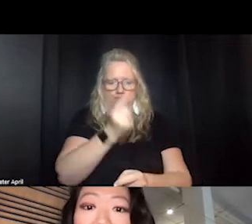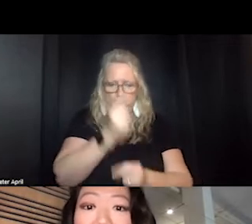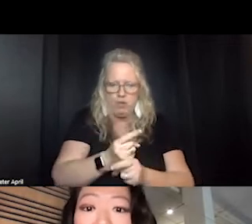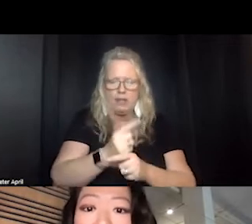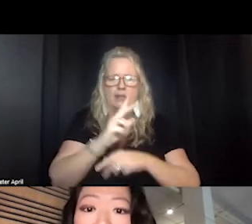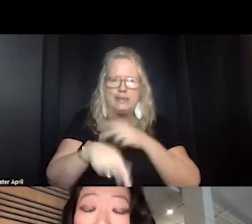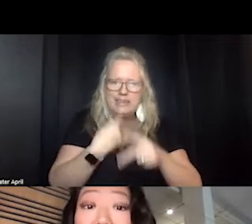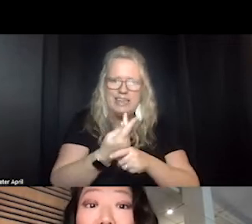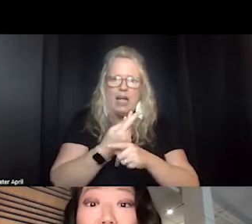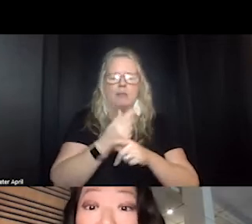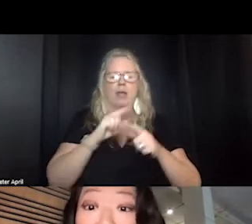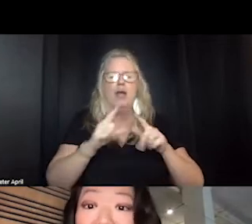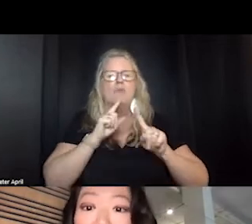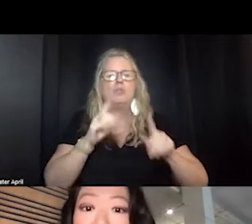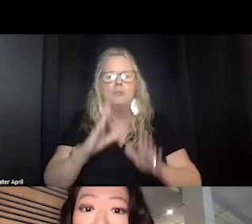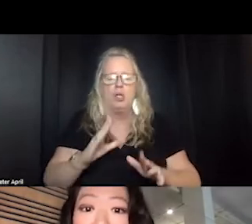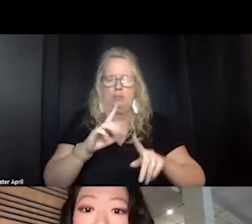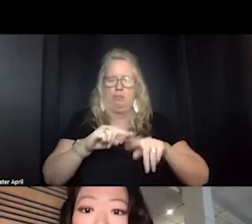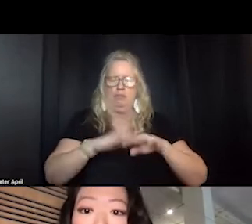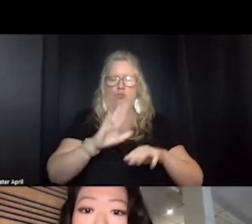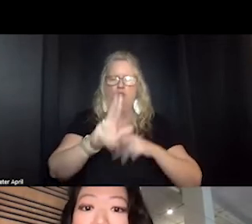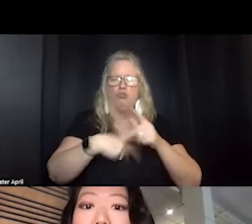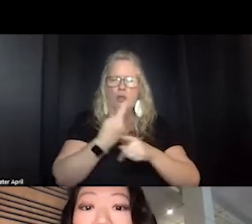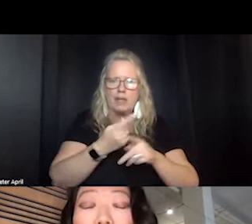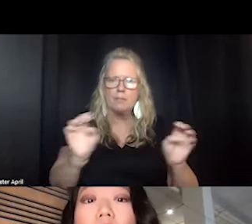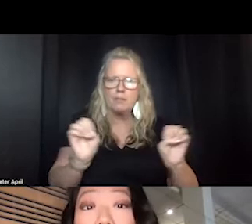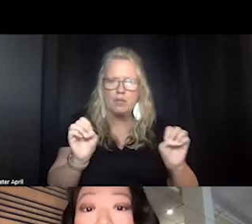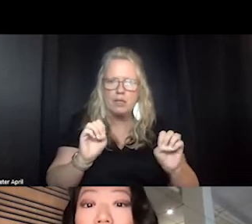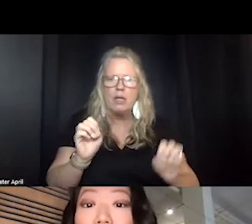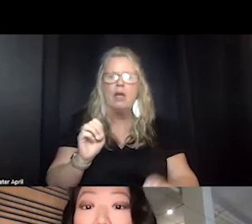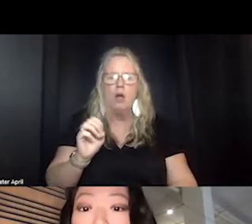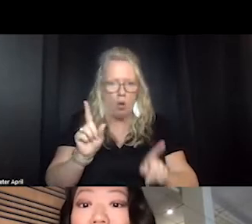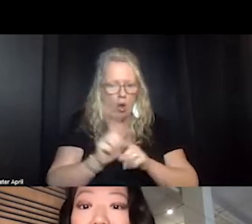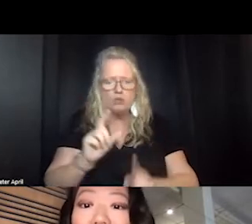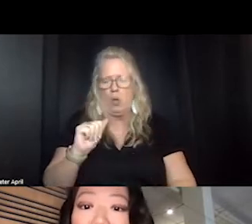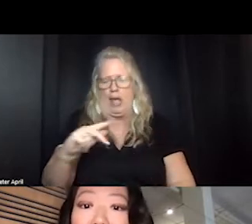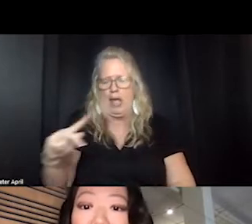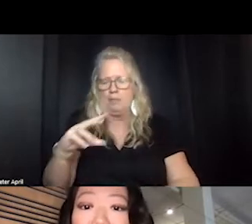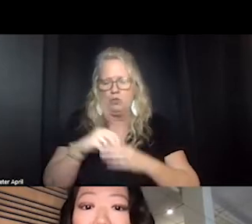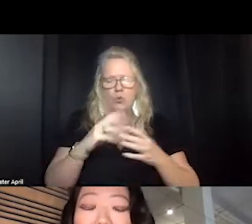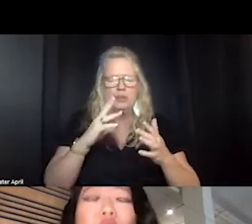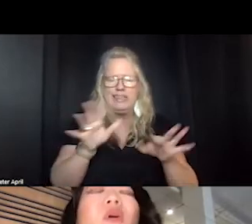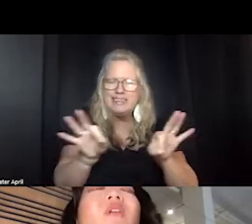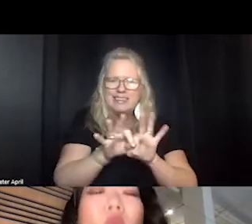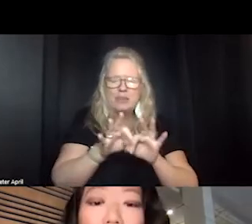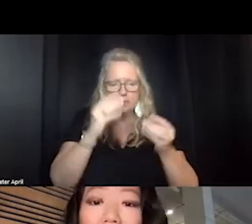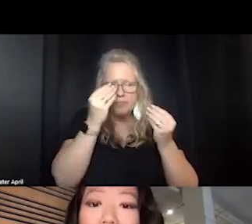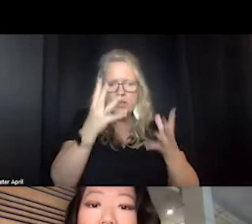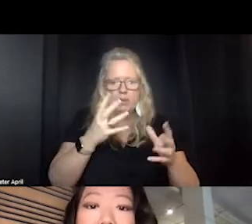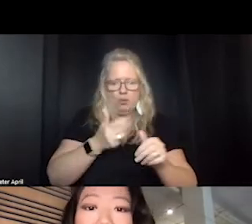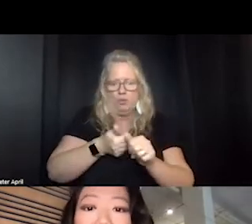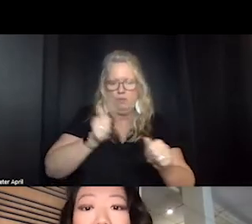responder is sent based on your type of emergency. Our app will also include key information to